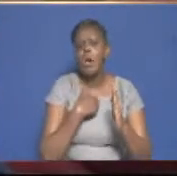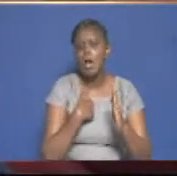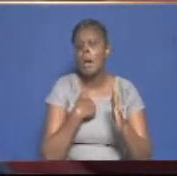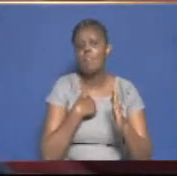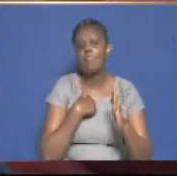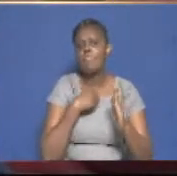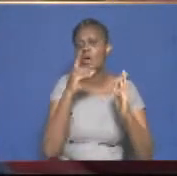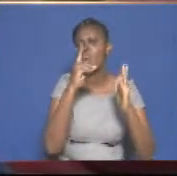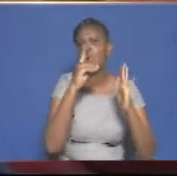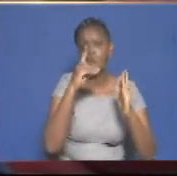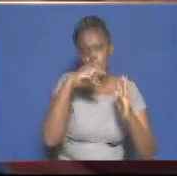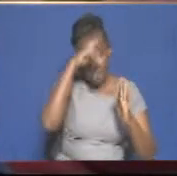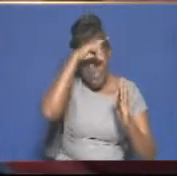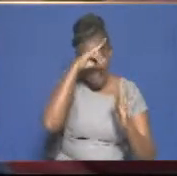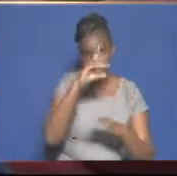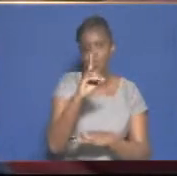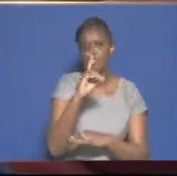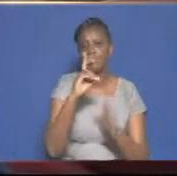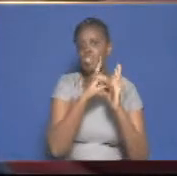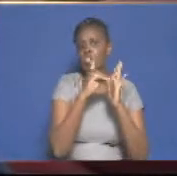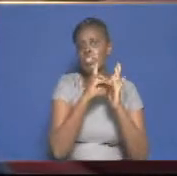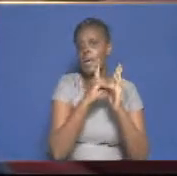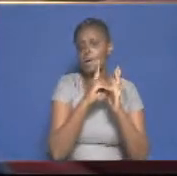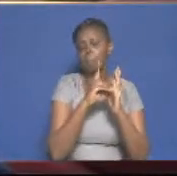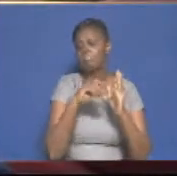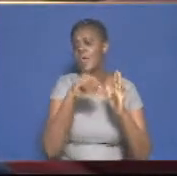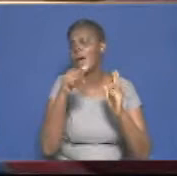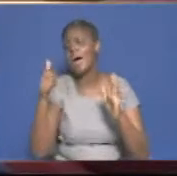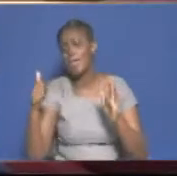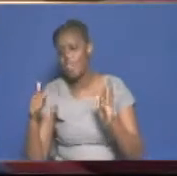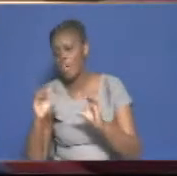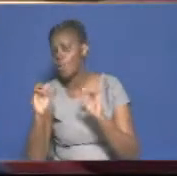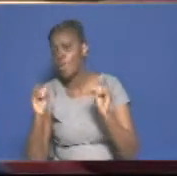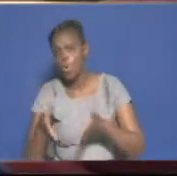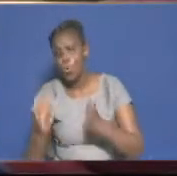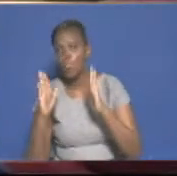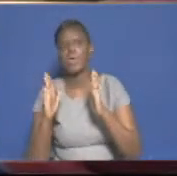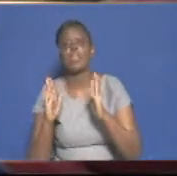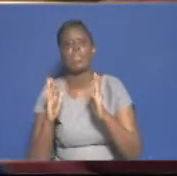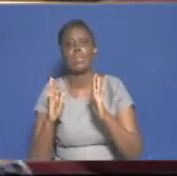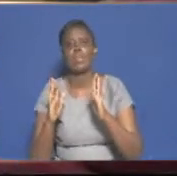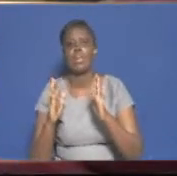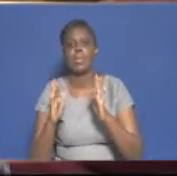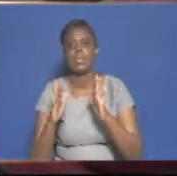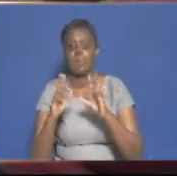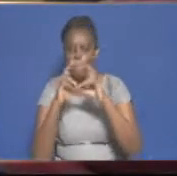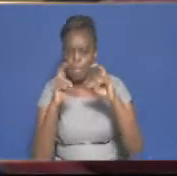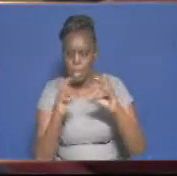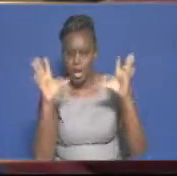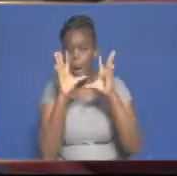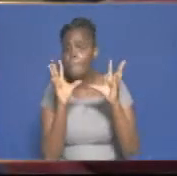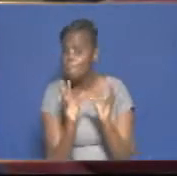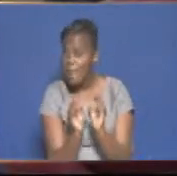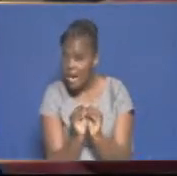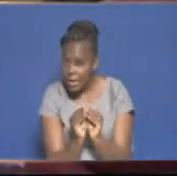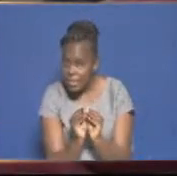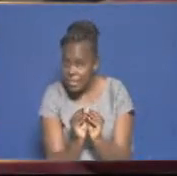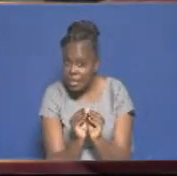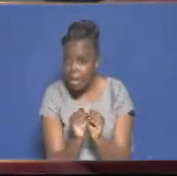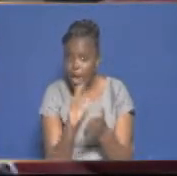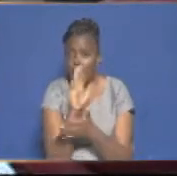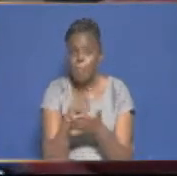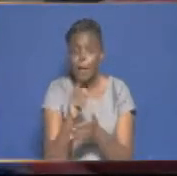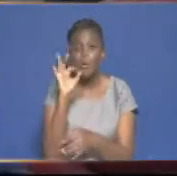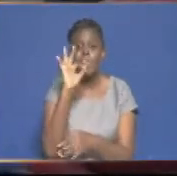degree, PS and others likewise. There's no way you can interrogate a budget of